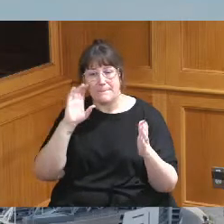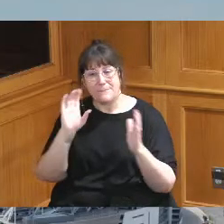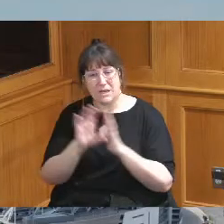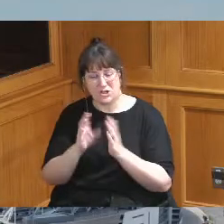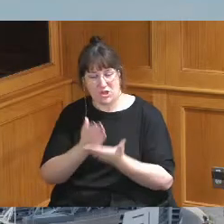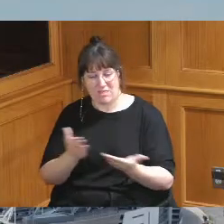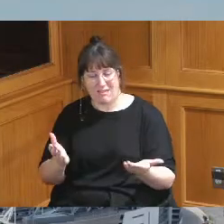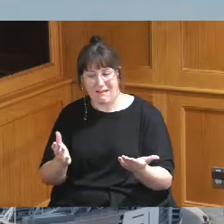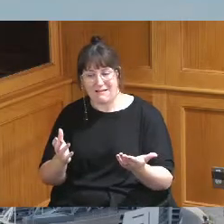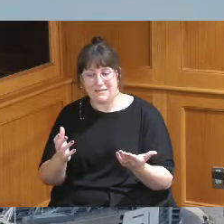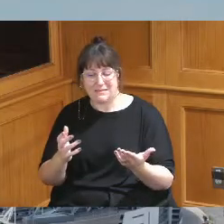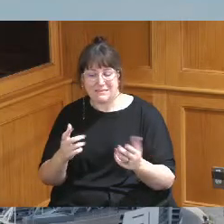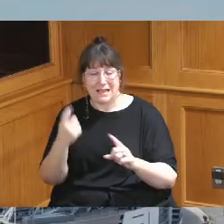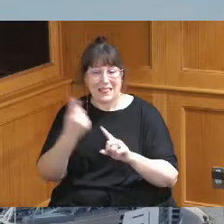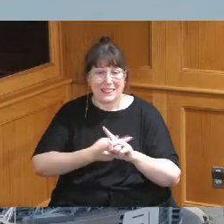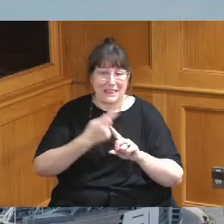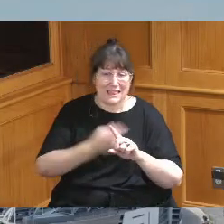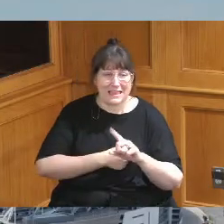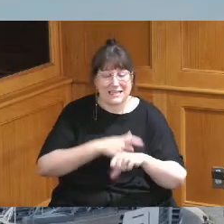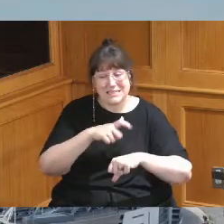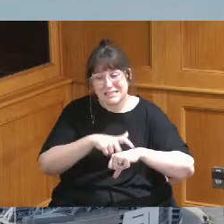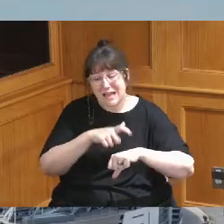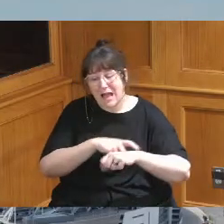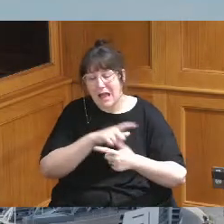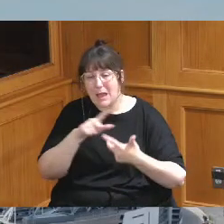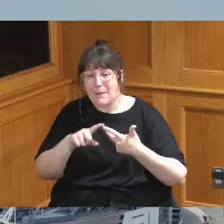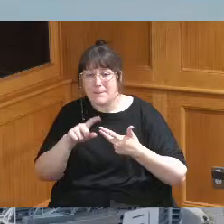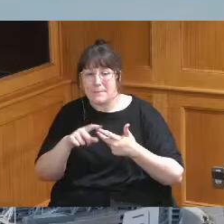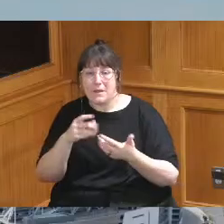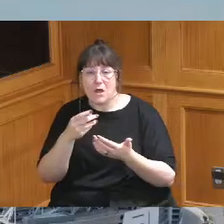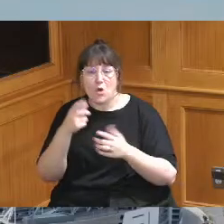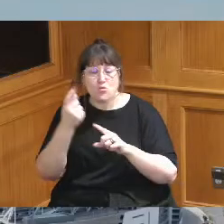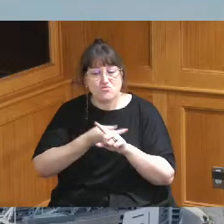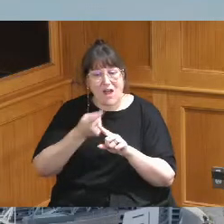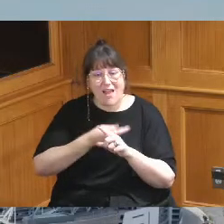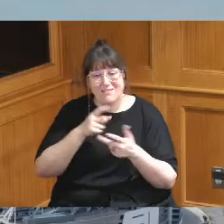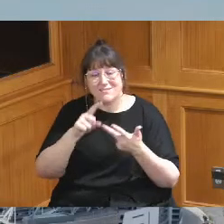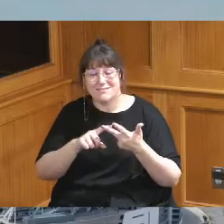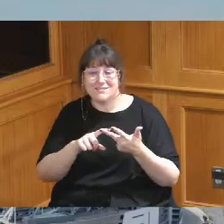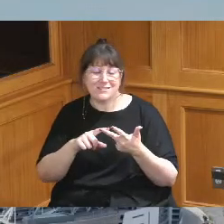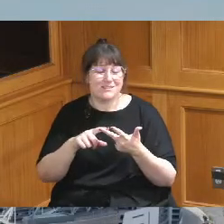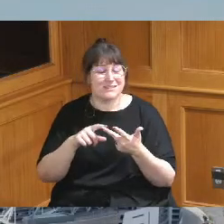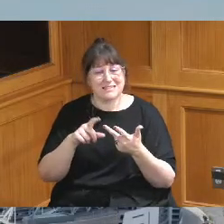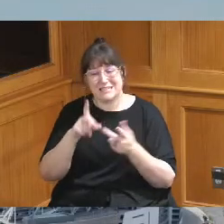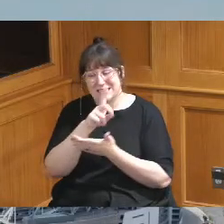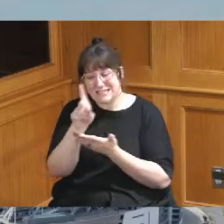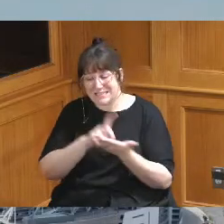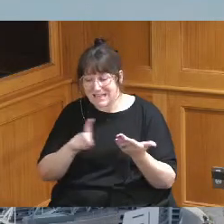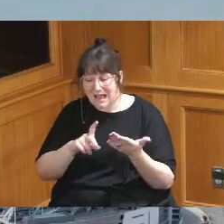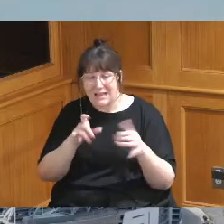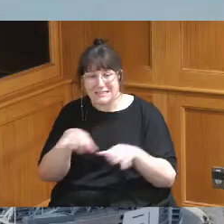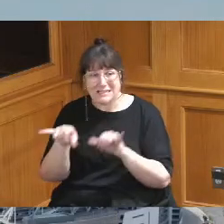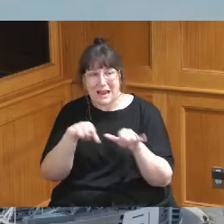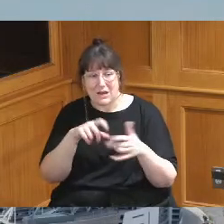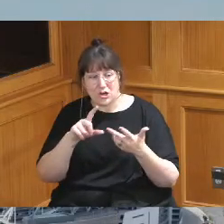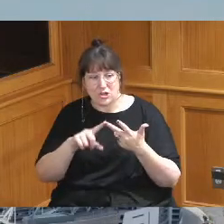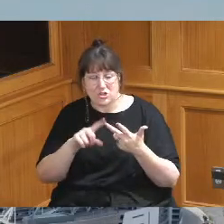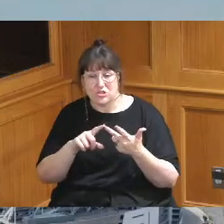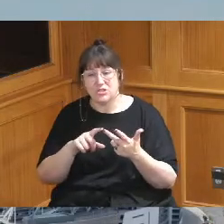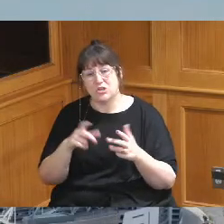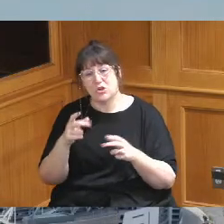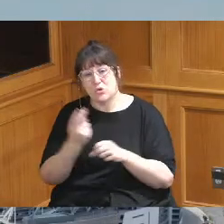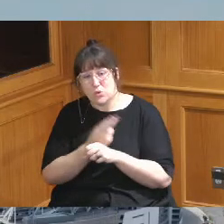lease, stadium renovations, the initial capital contributions, rent, urban design standards, stadium utilization,